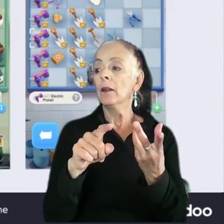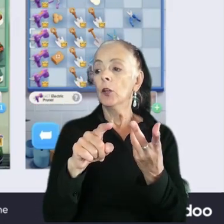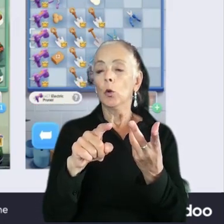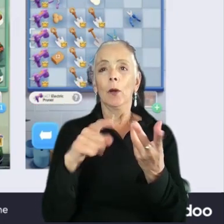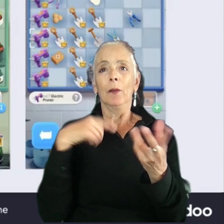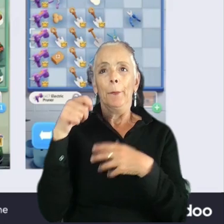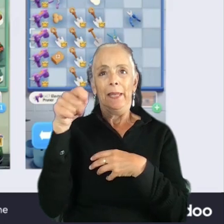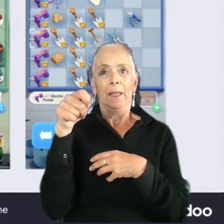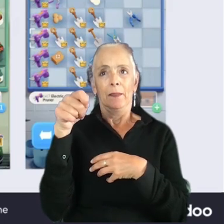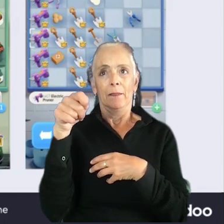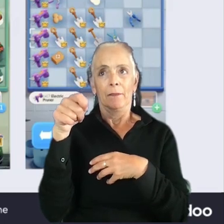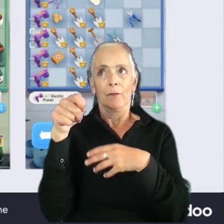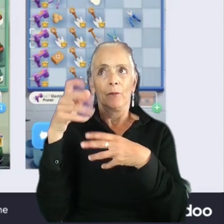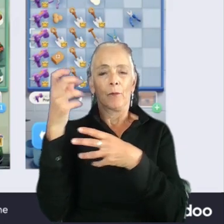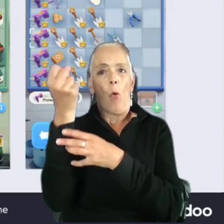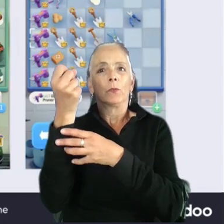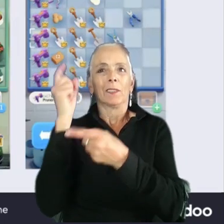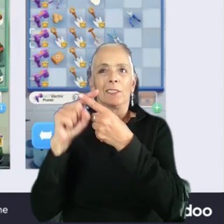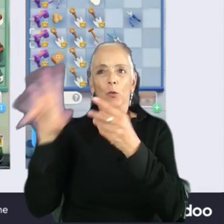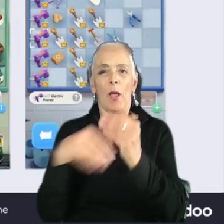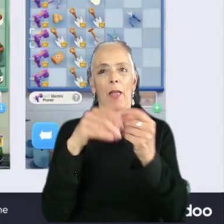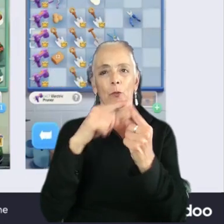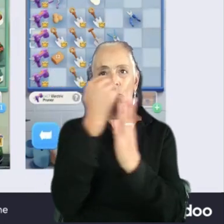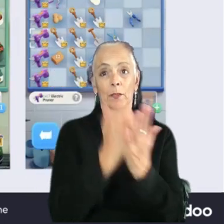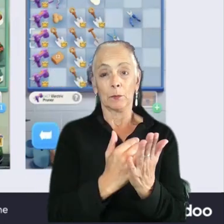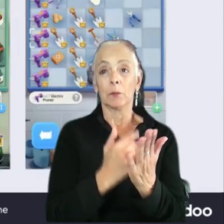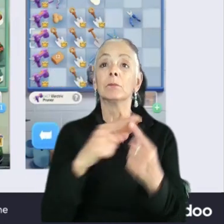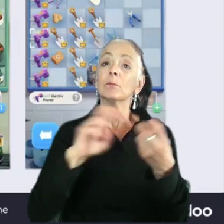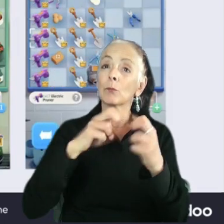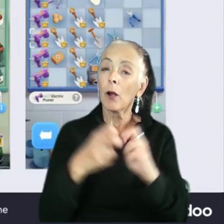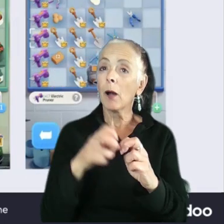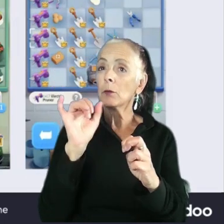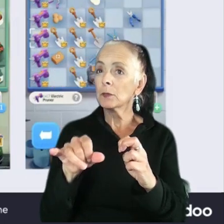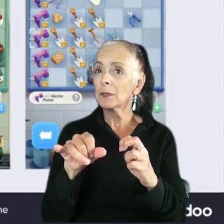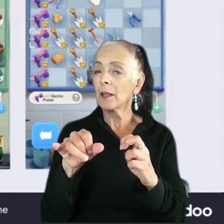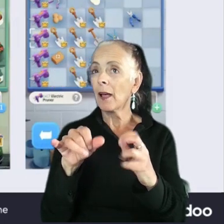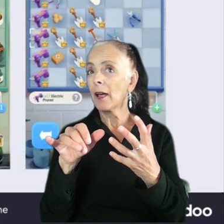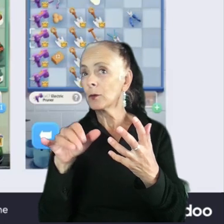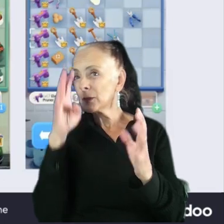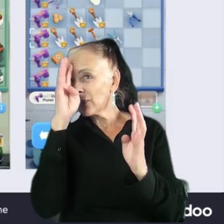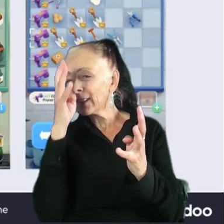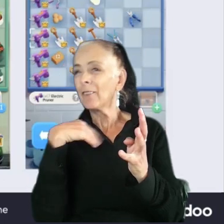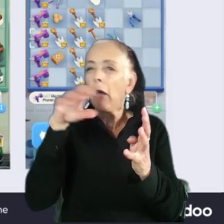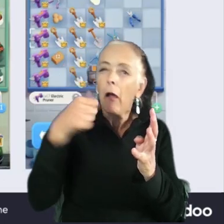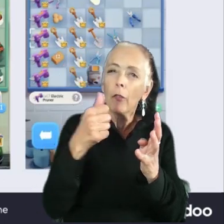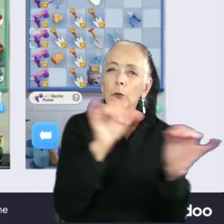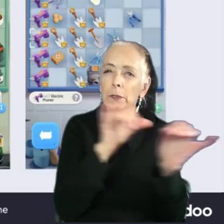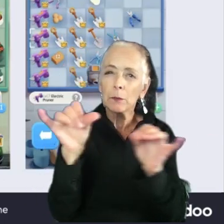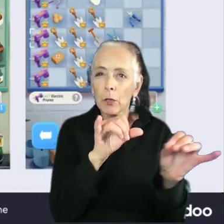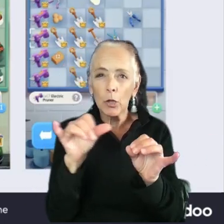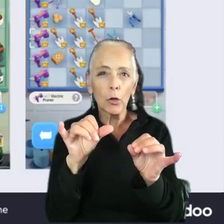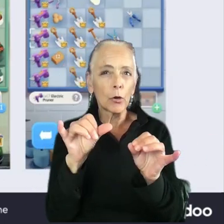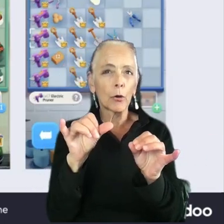are done with the recipe. So the problem is this feature was invented. There are similar features in apps or in